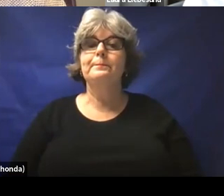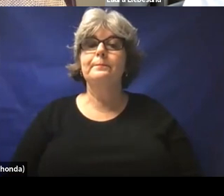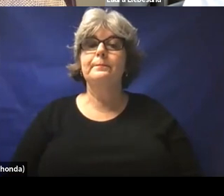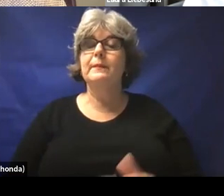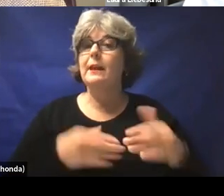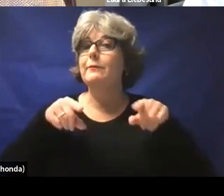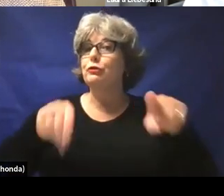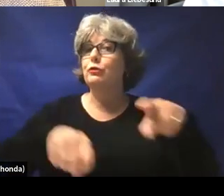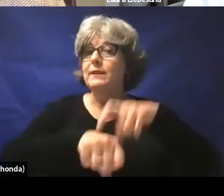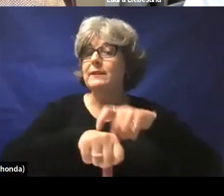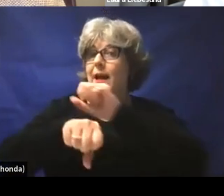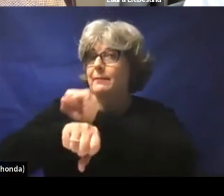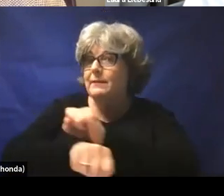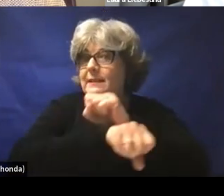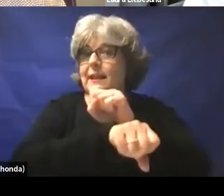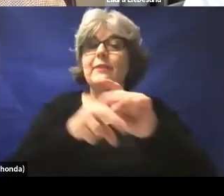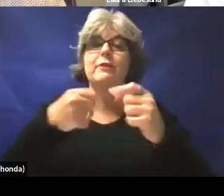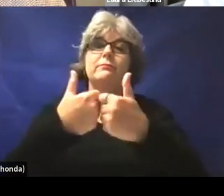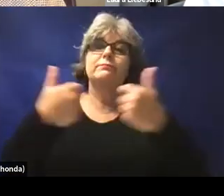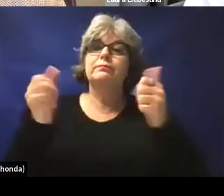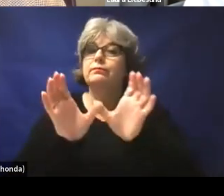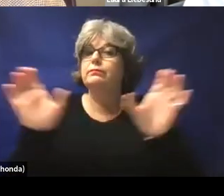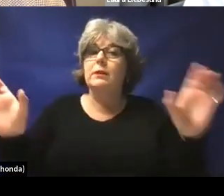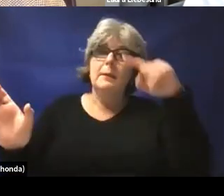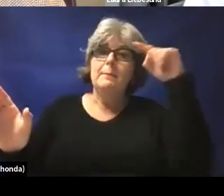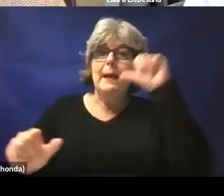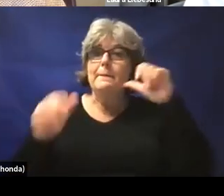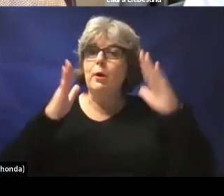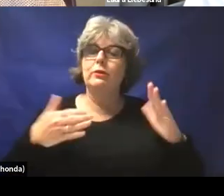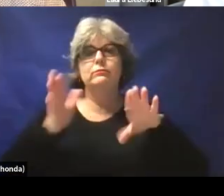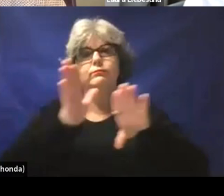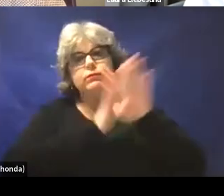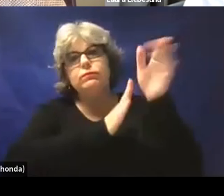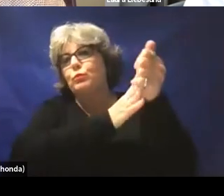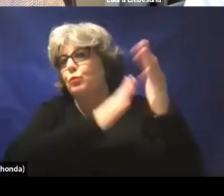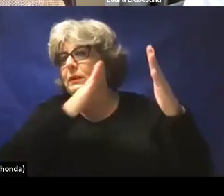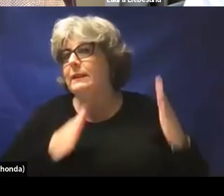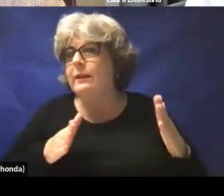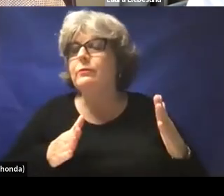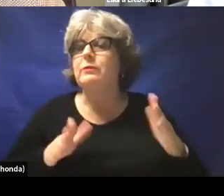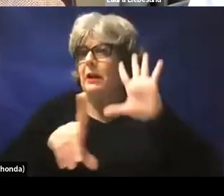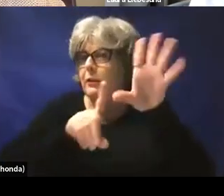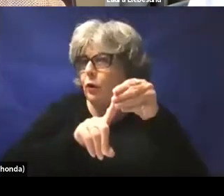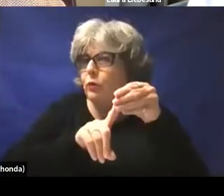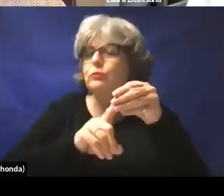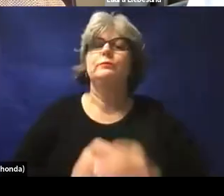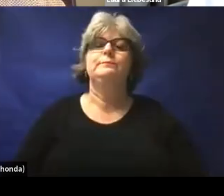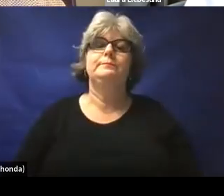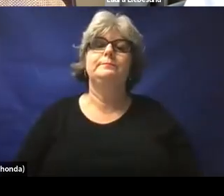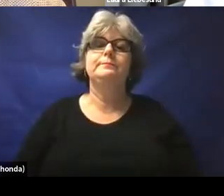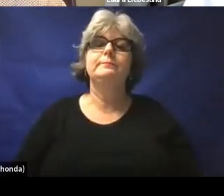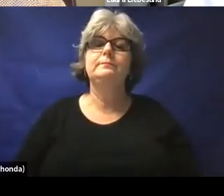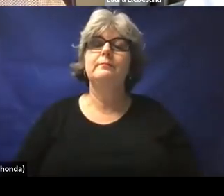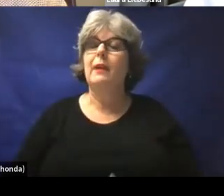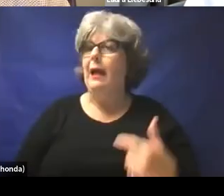Even during the times of slavery and segregation, Black bartenders were leaders in bartending culture. And